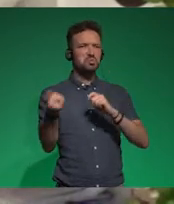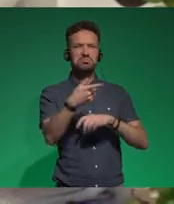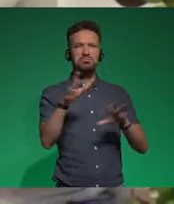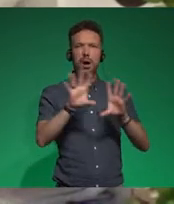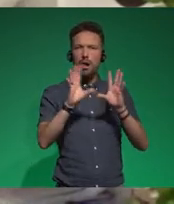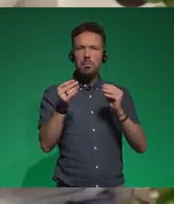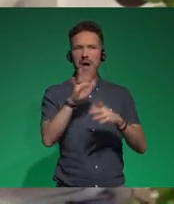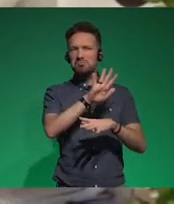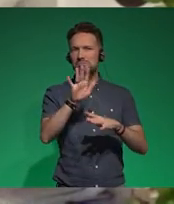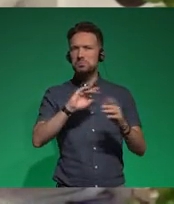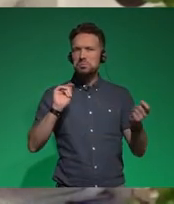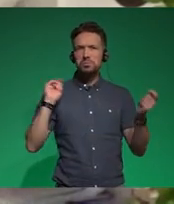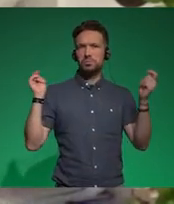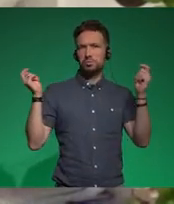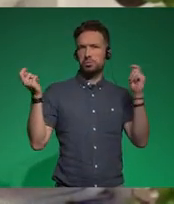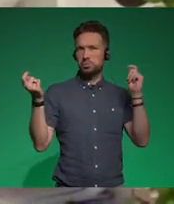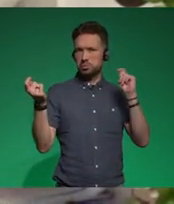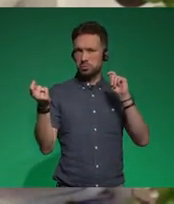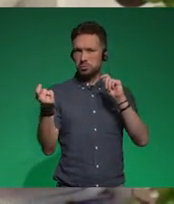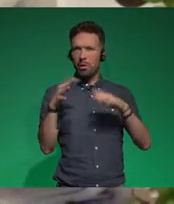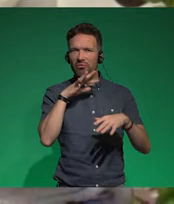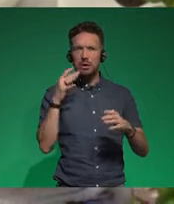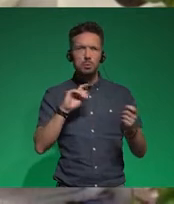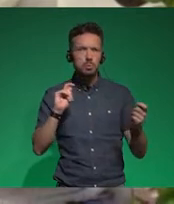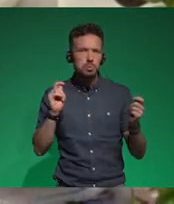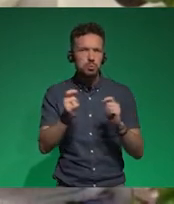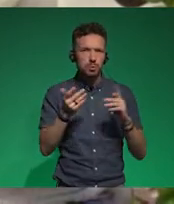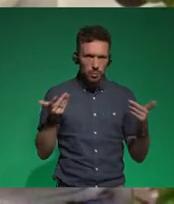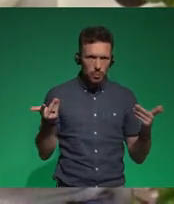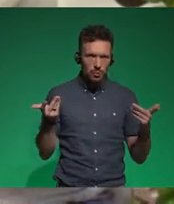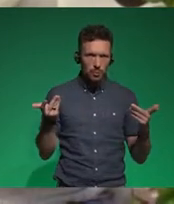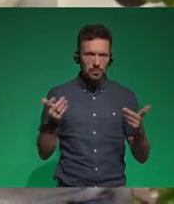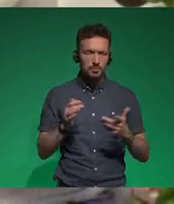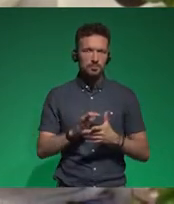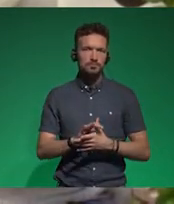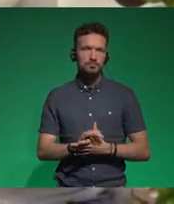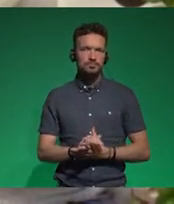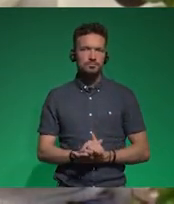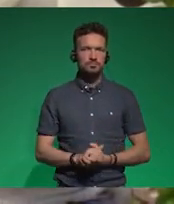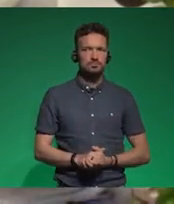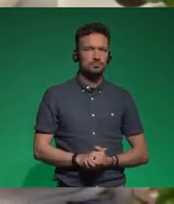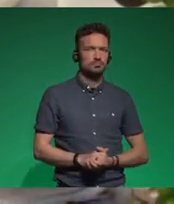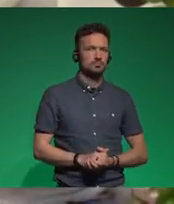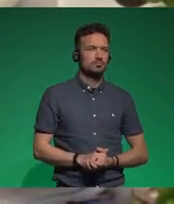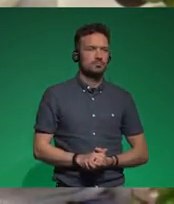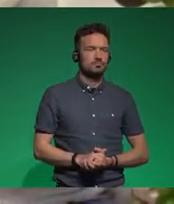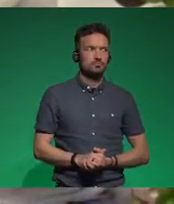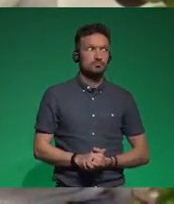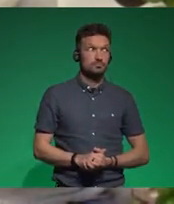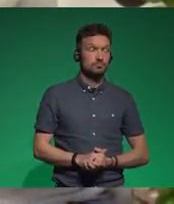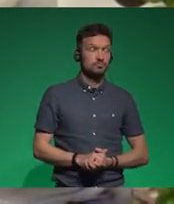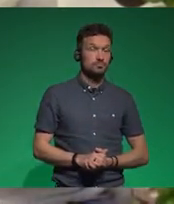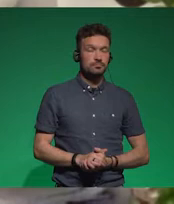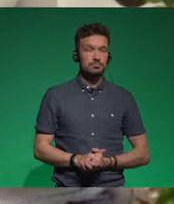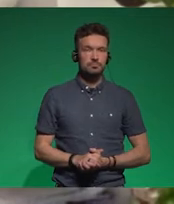shifting the lens from the foreground to the background into the environment. And